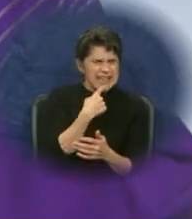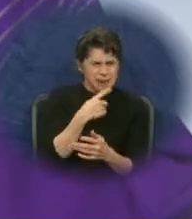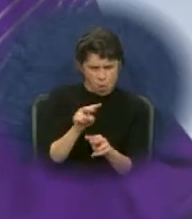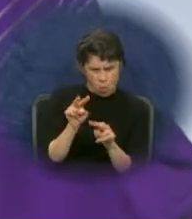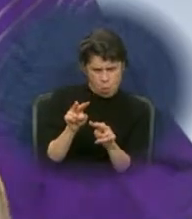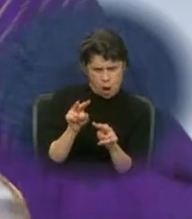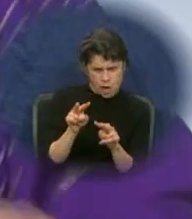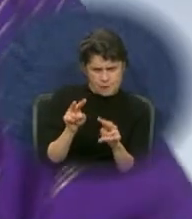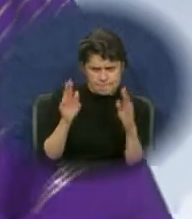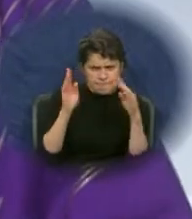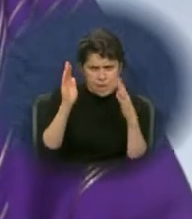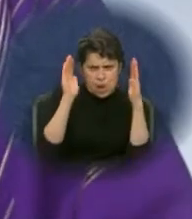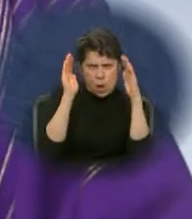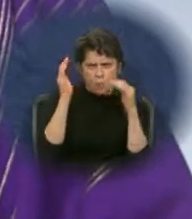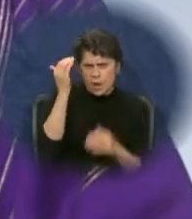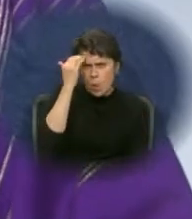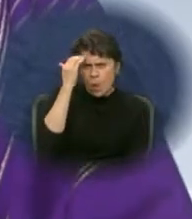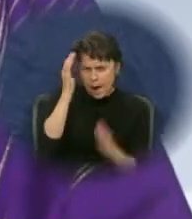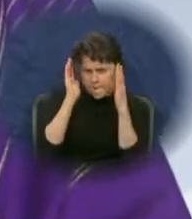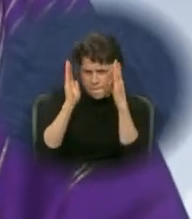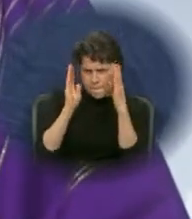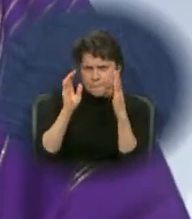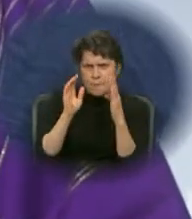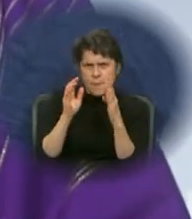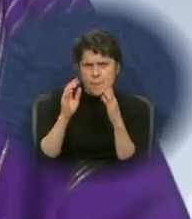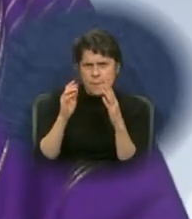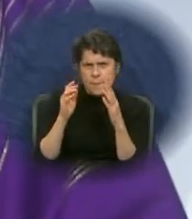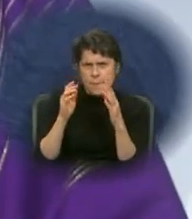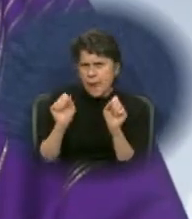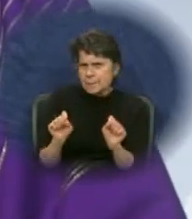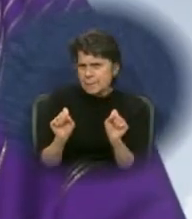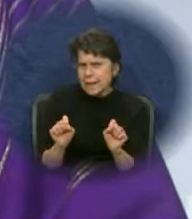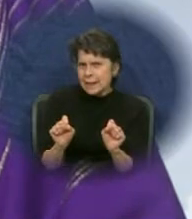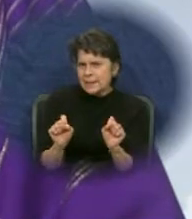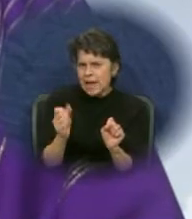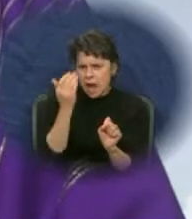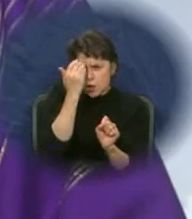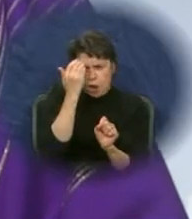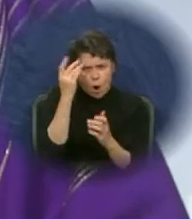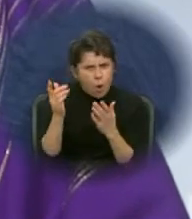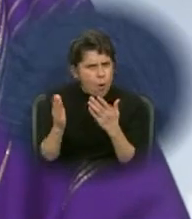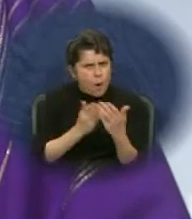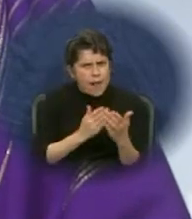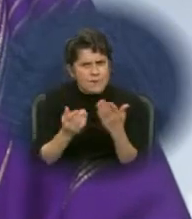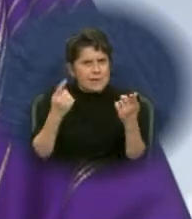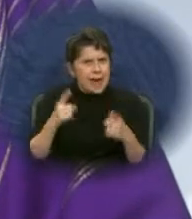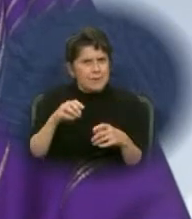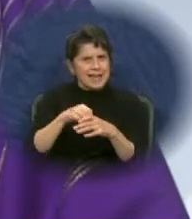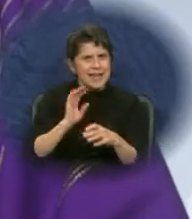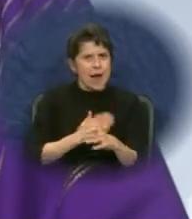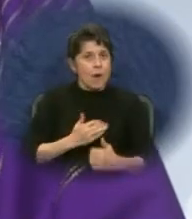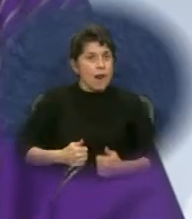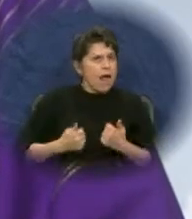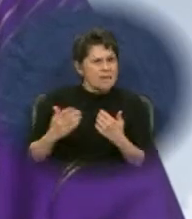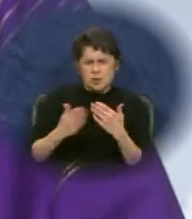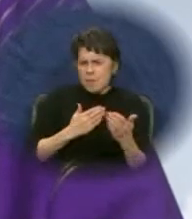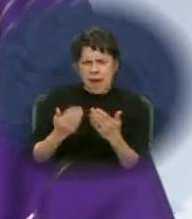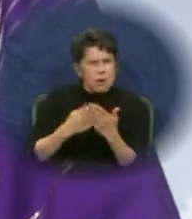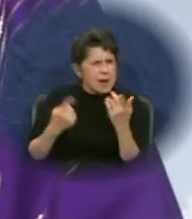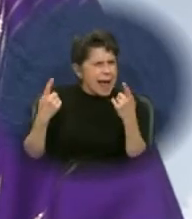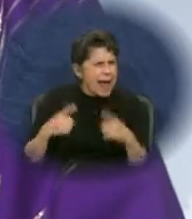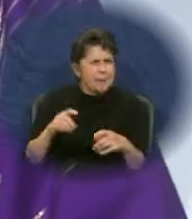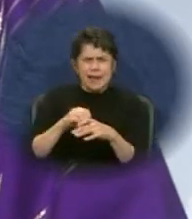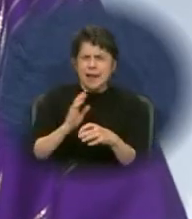to that very call in the presence of the possibilities, and know that whatever's going on in our lives and our world, no matter what our challenges,